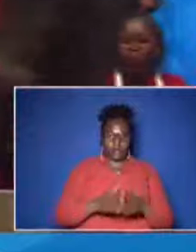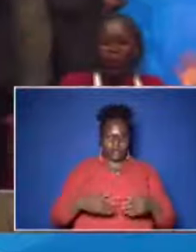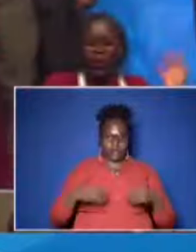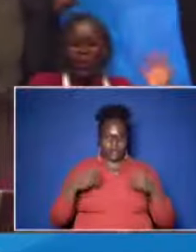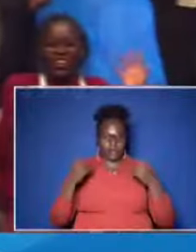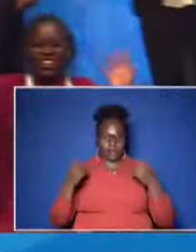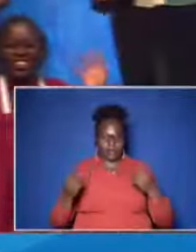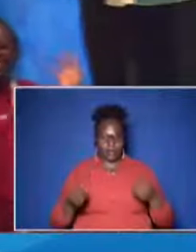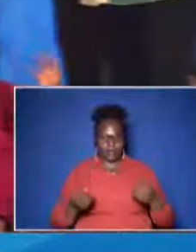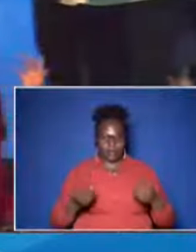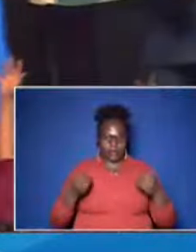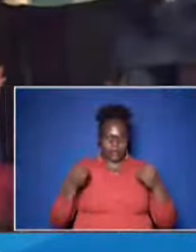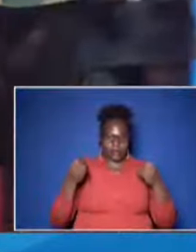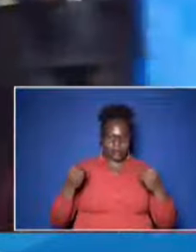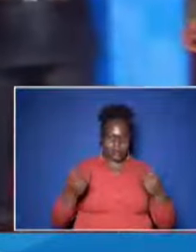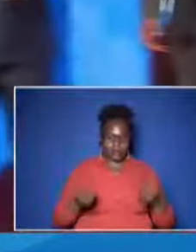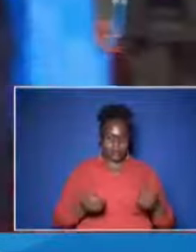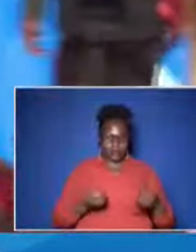Hallelujah